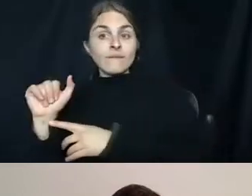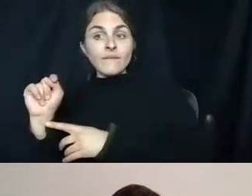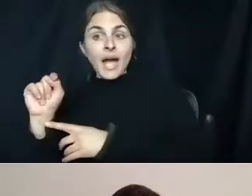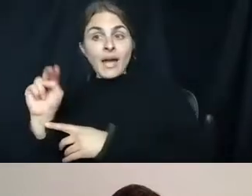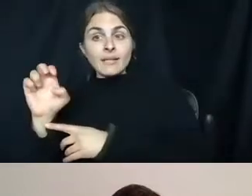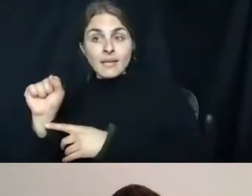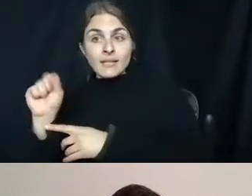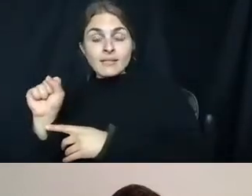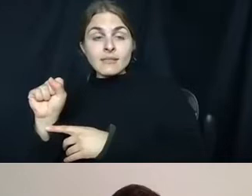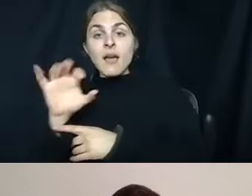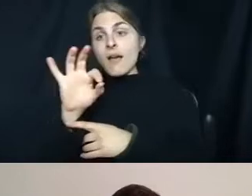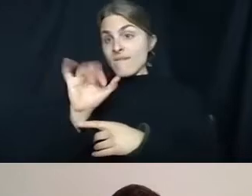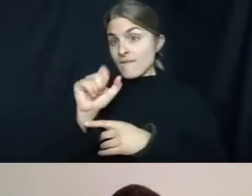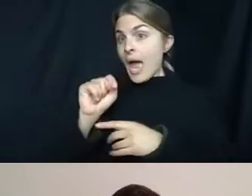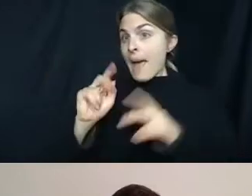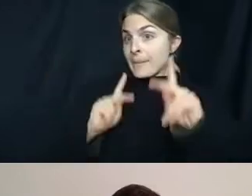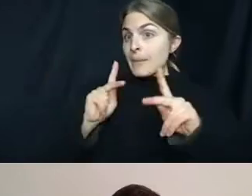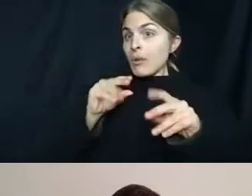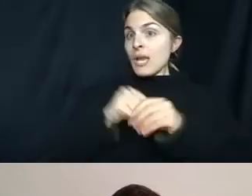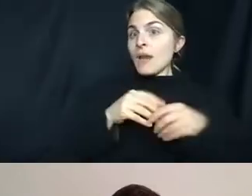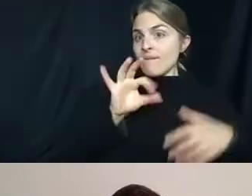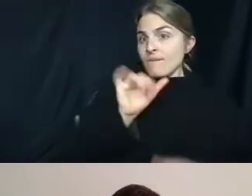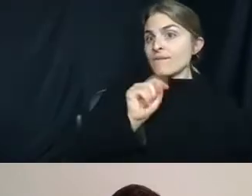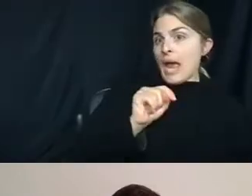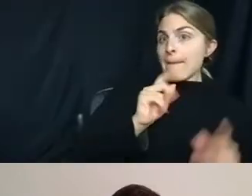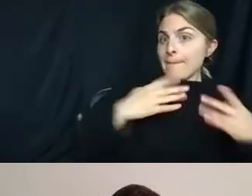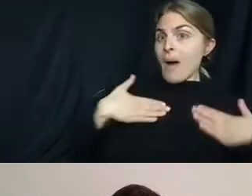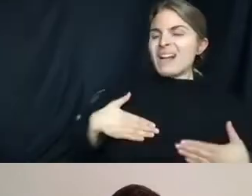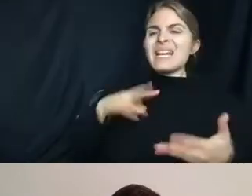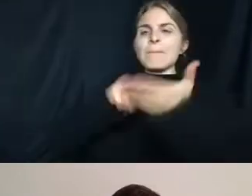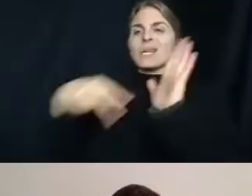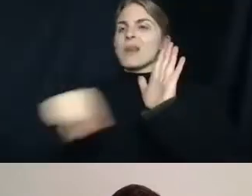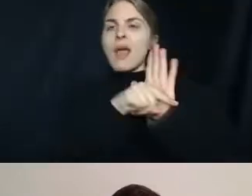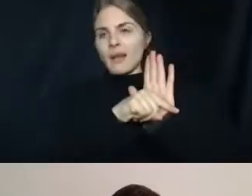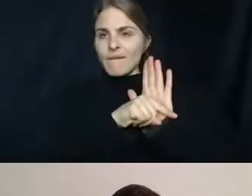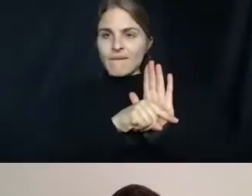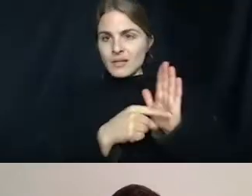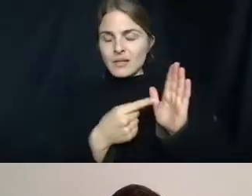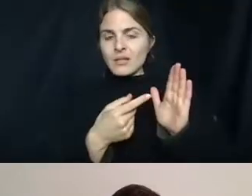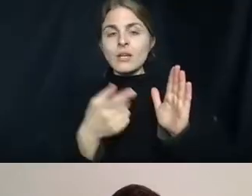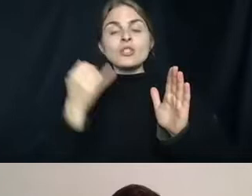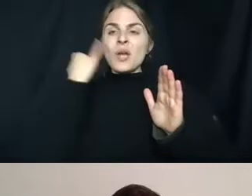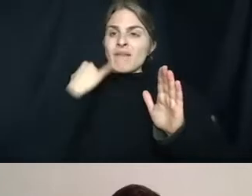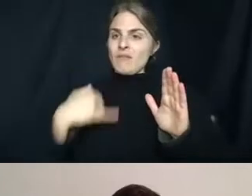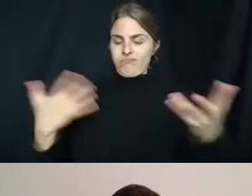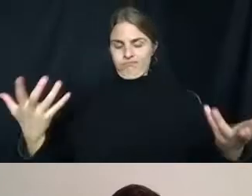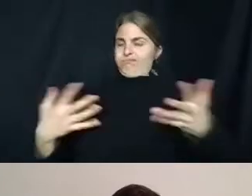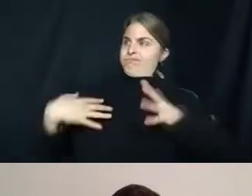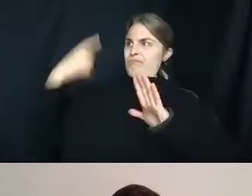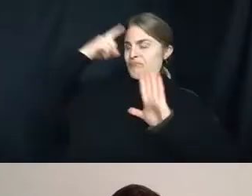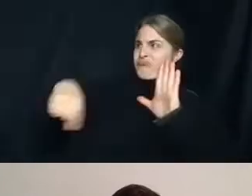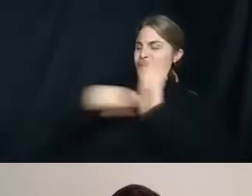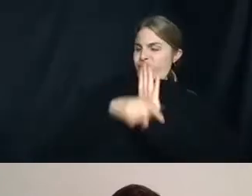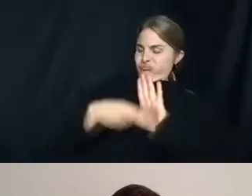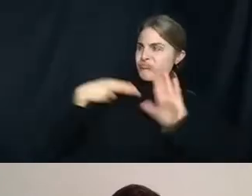people, and fat bodies to negative characteristics and connotations. And so when someone is stigmatized, they're